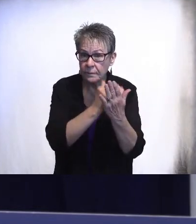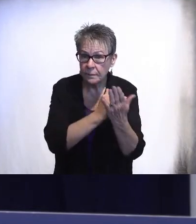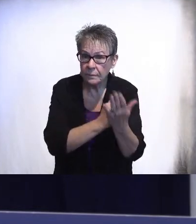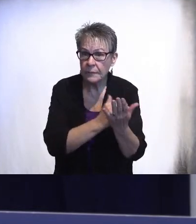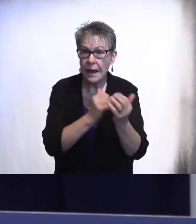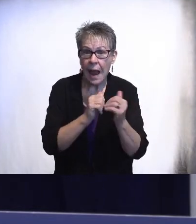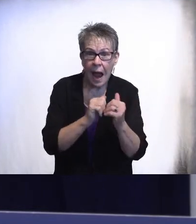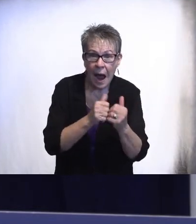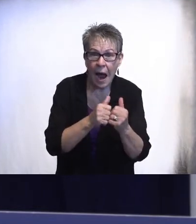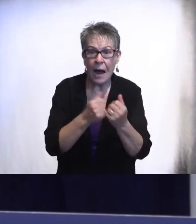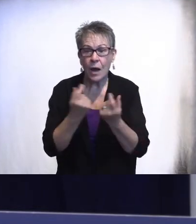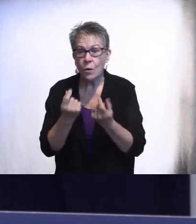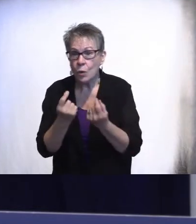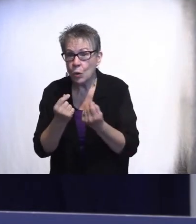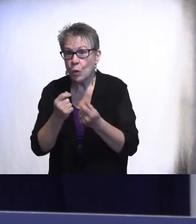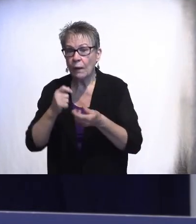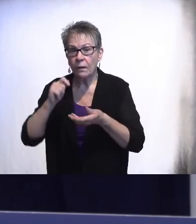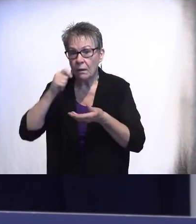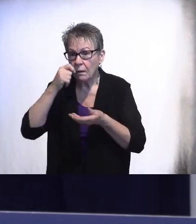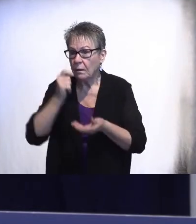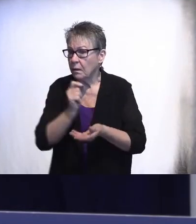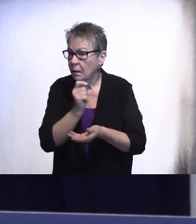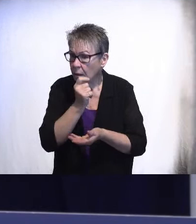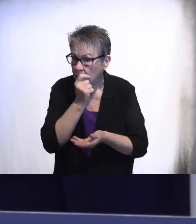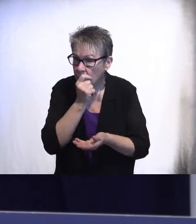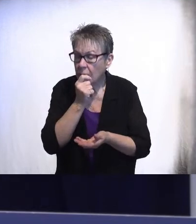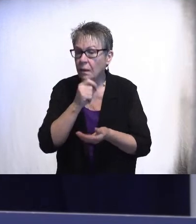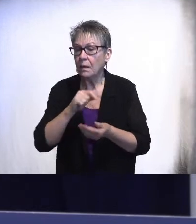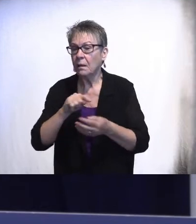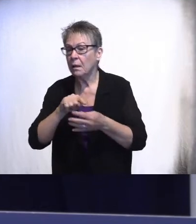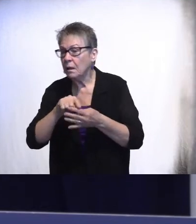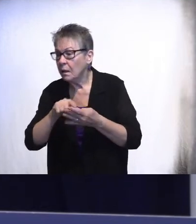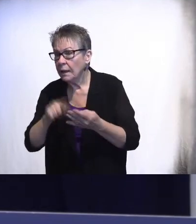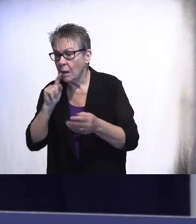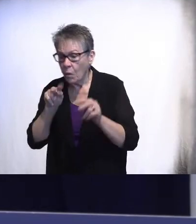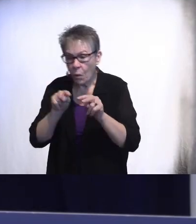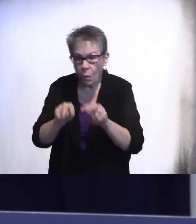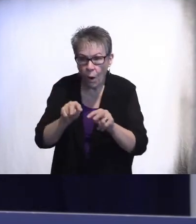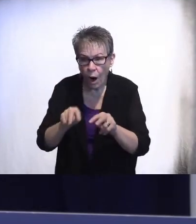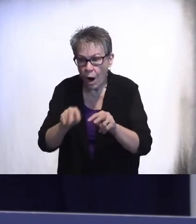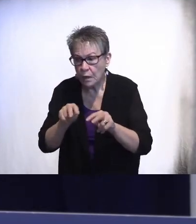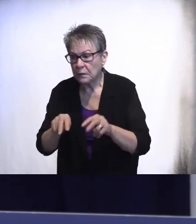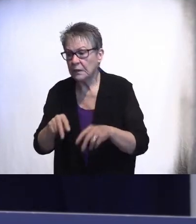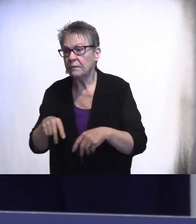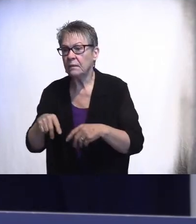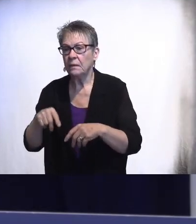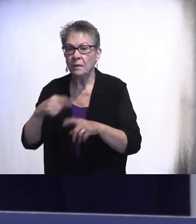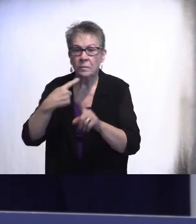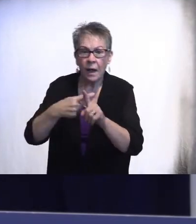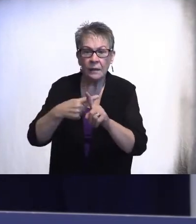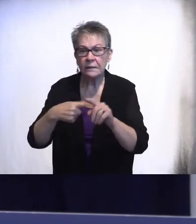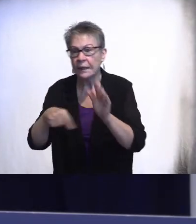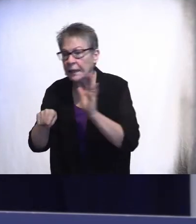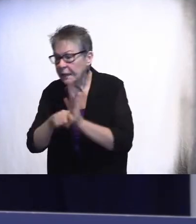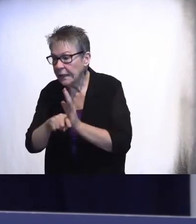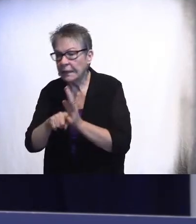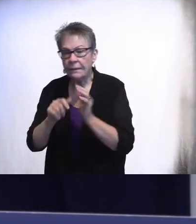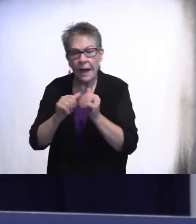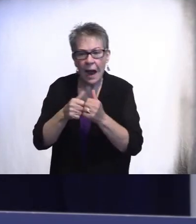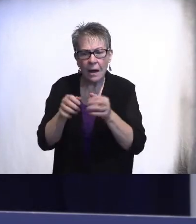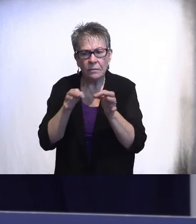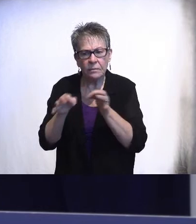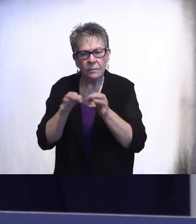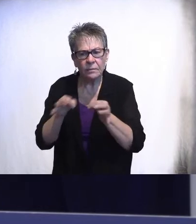and processed in a lab, like the Vault saliva test, as well as those over-the-counter antigen self-tests